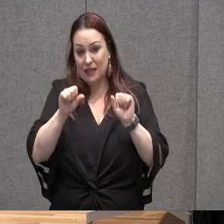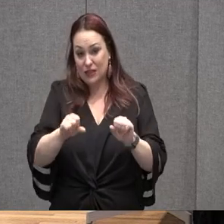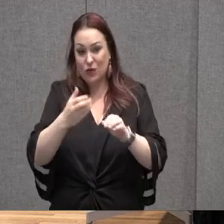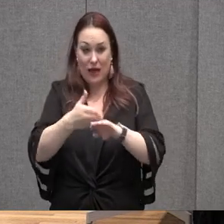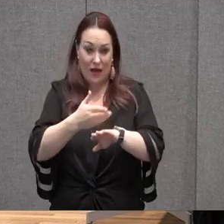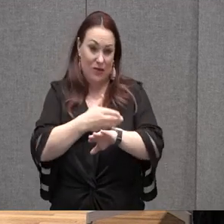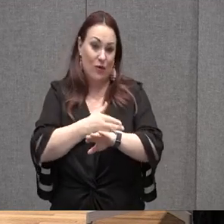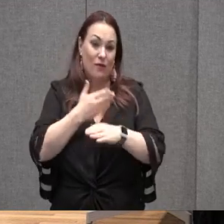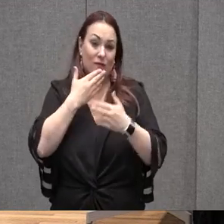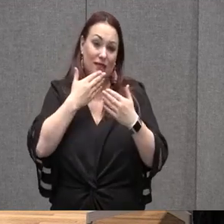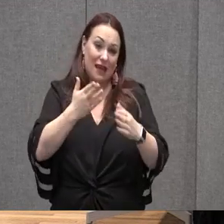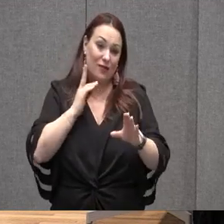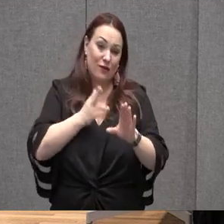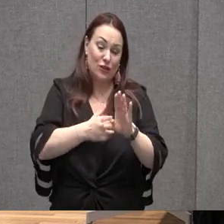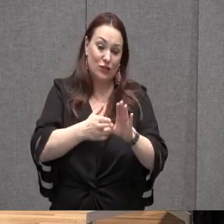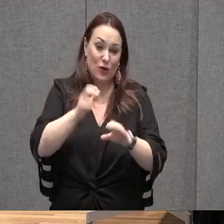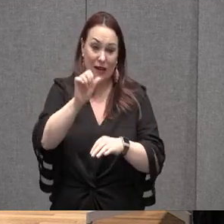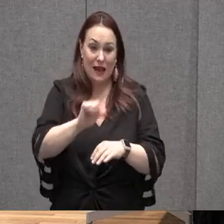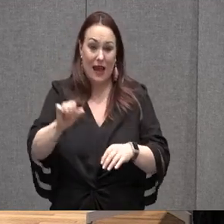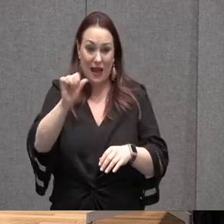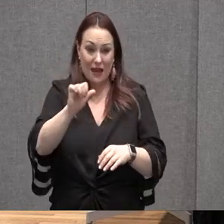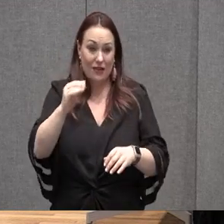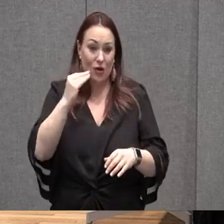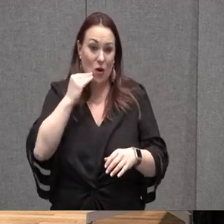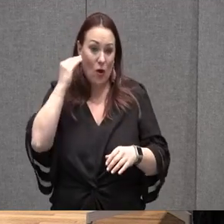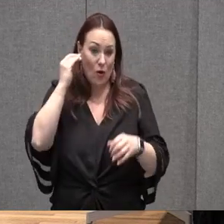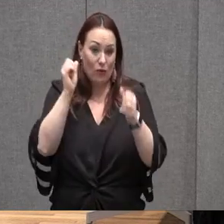But thank you for joining us. It's been